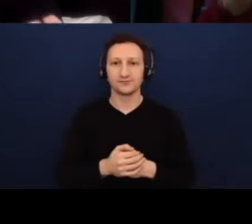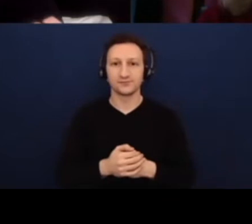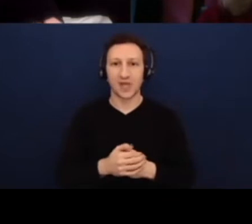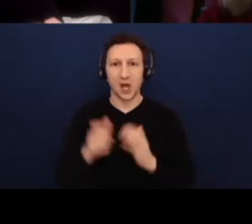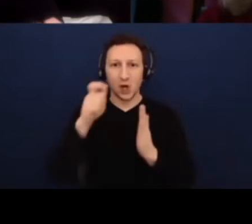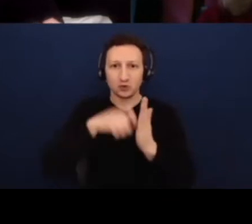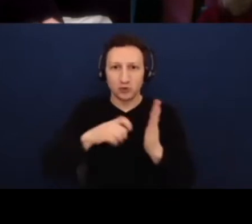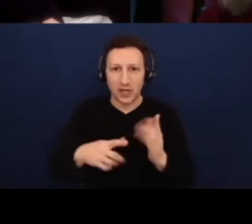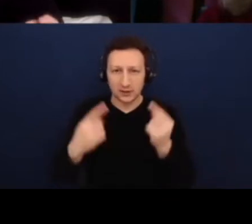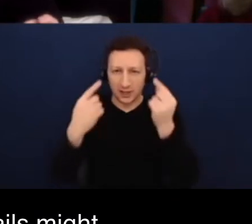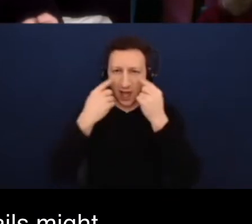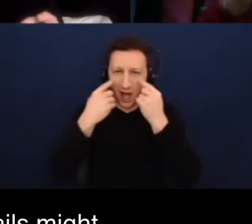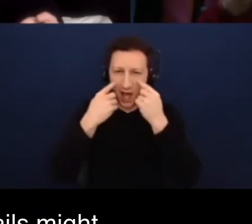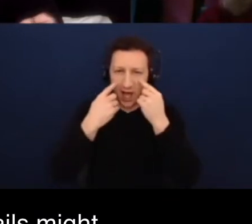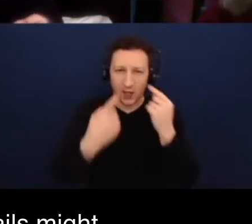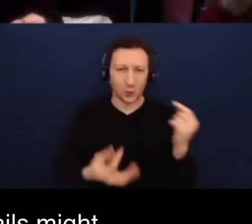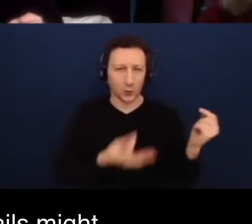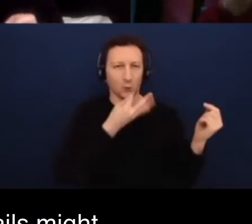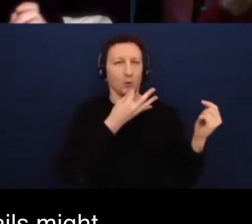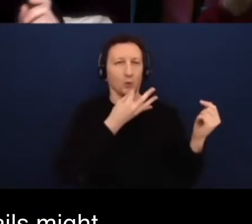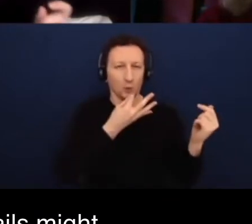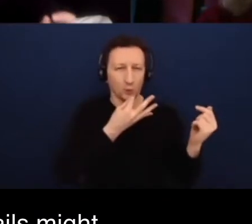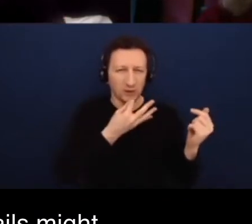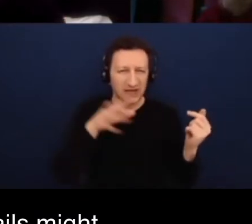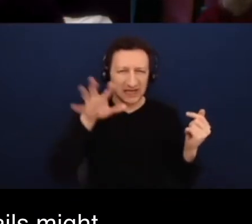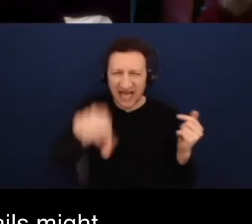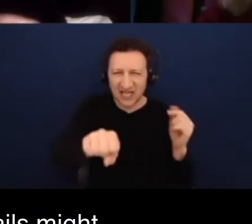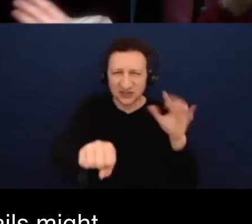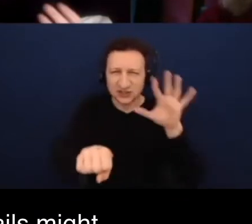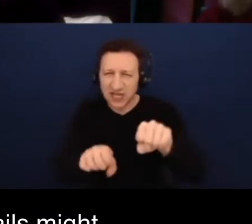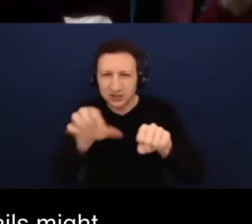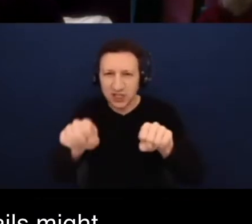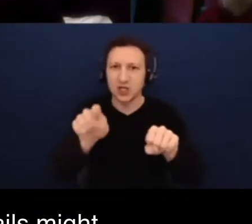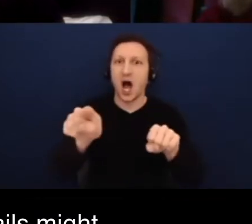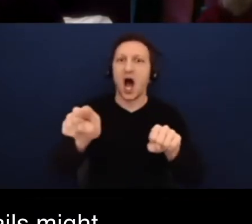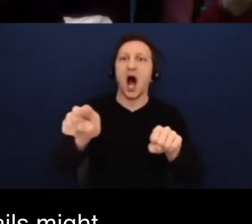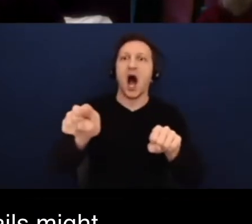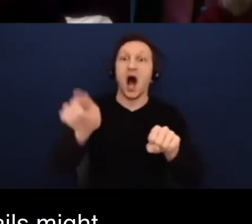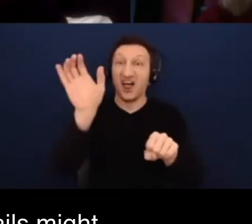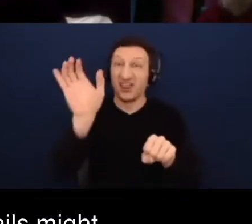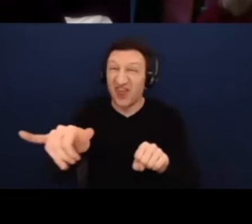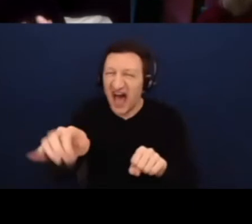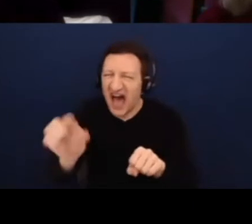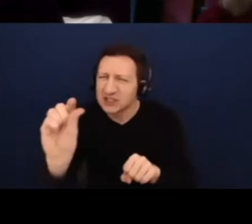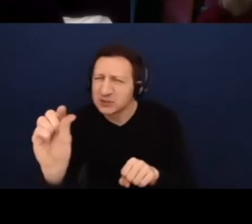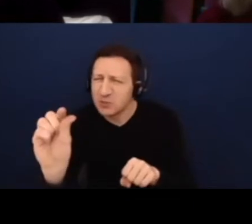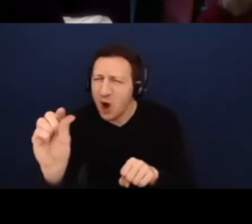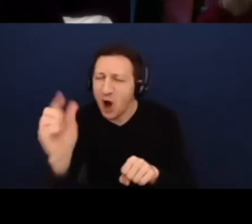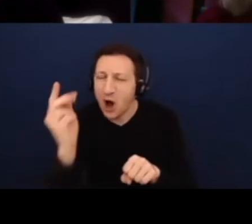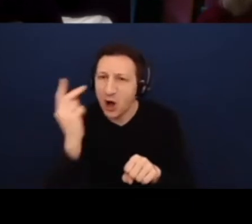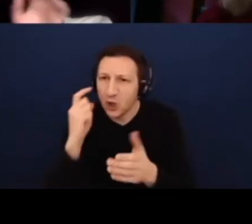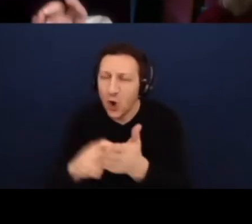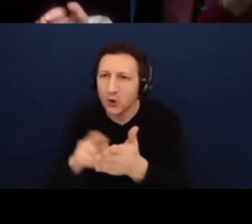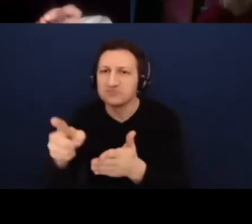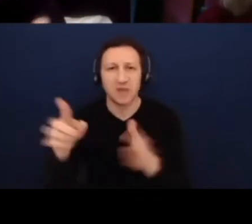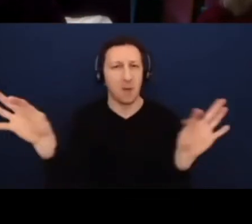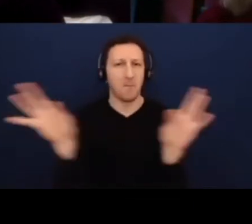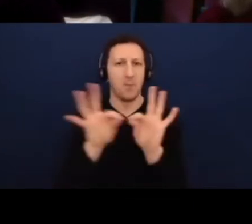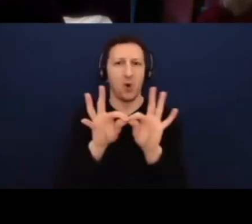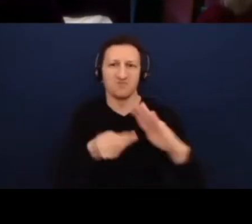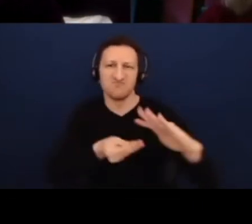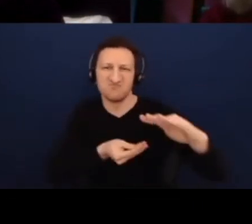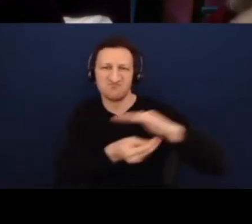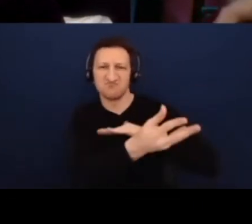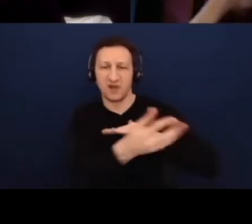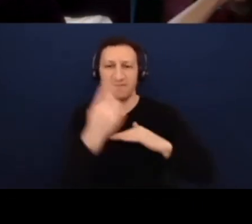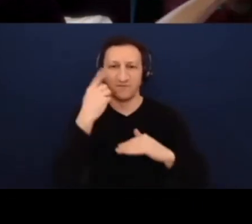more easily on what details might become pertinent later on, or kind of notice